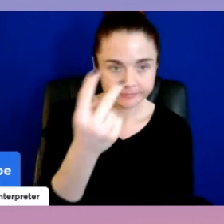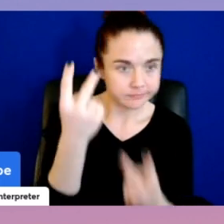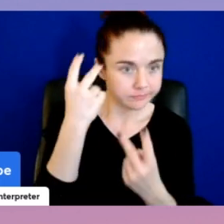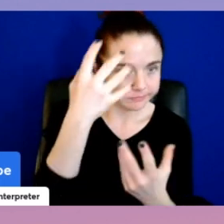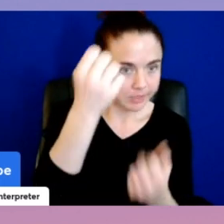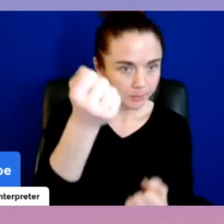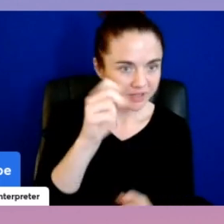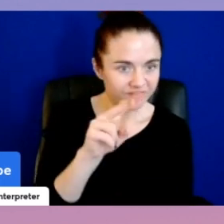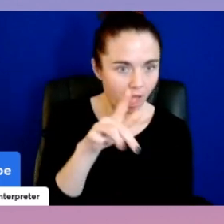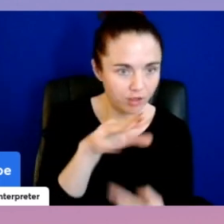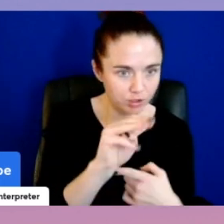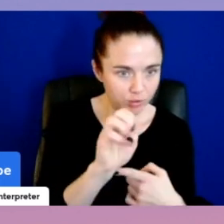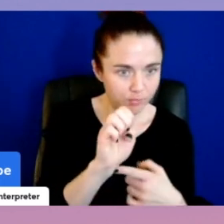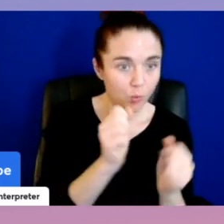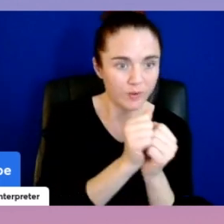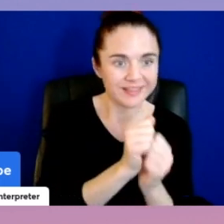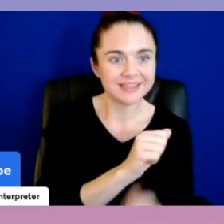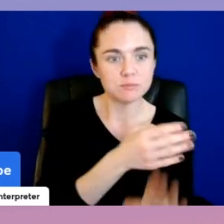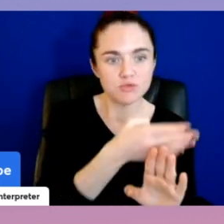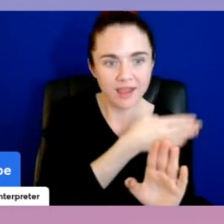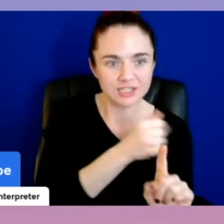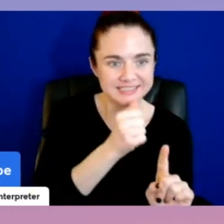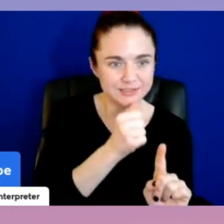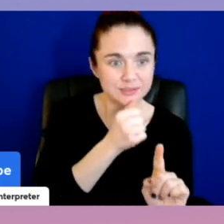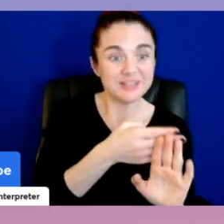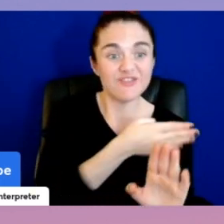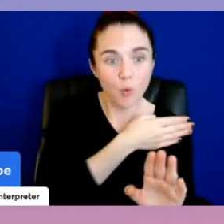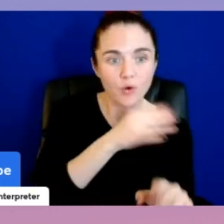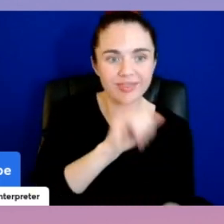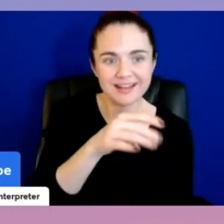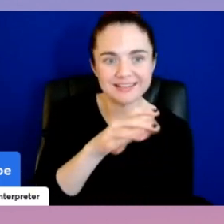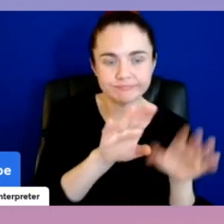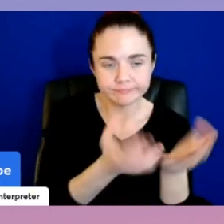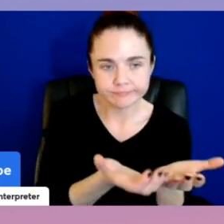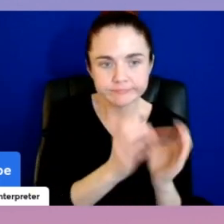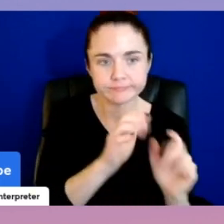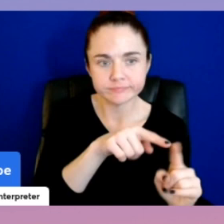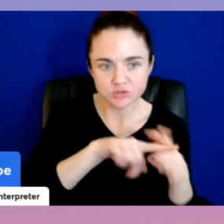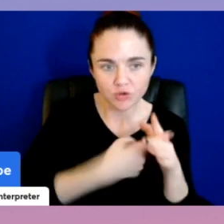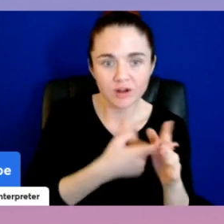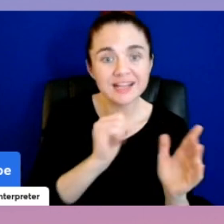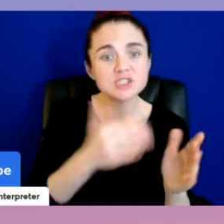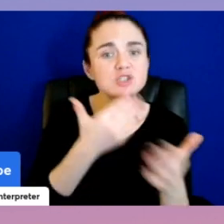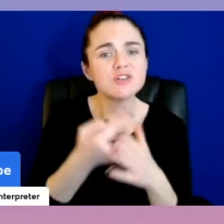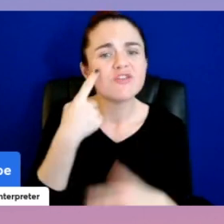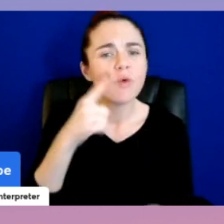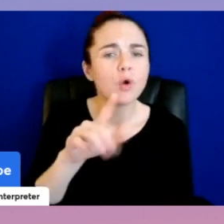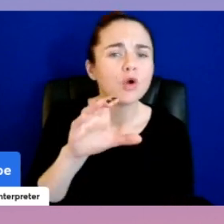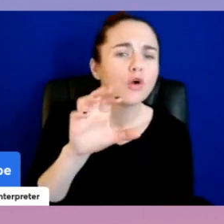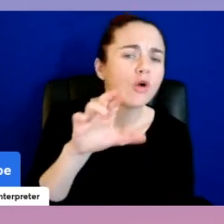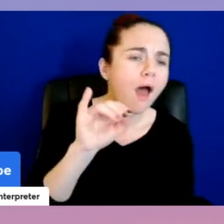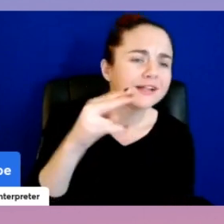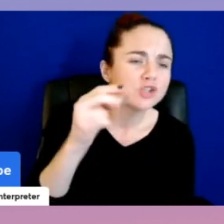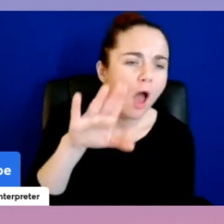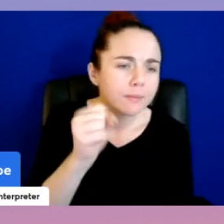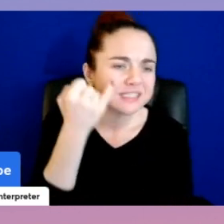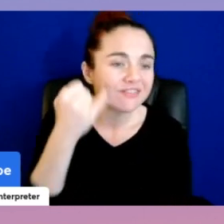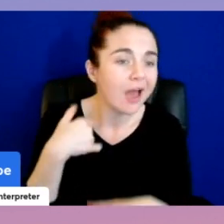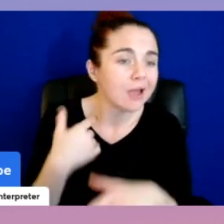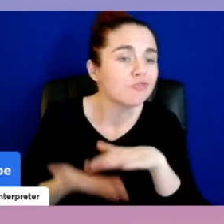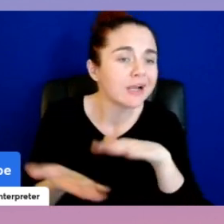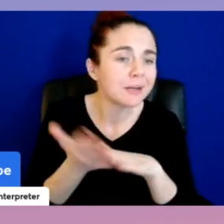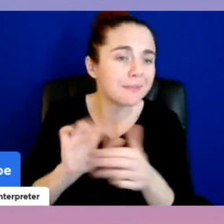secrets prior to the containers starting. And these are very good for cron jobs. So if ever I'm running a backup job,